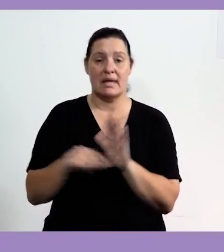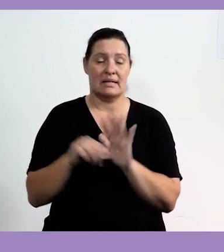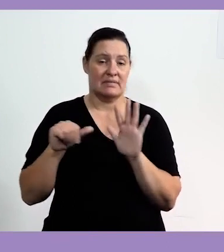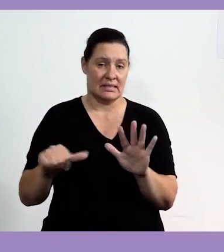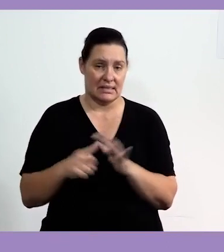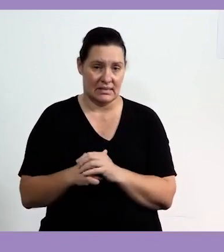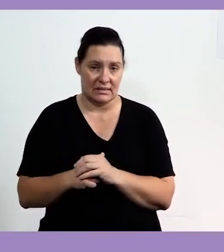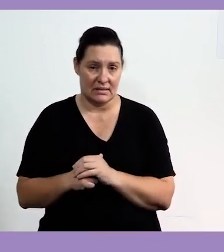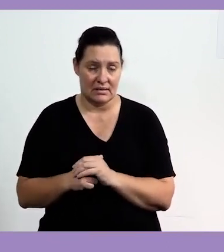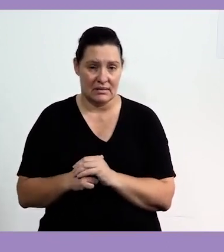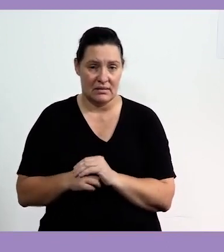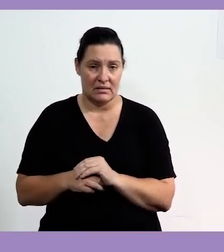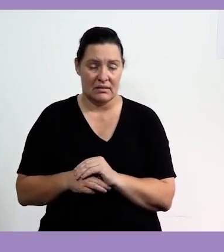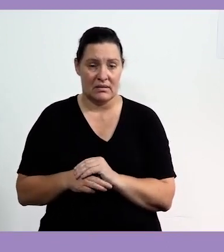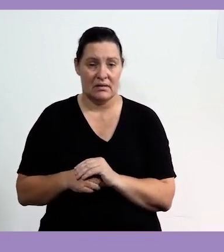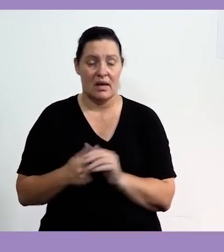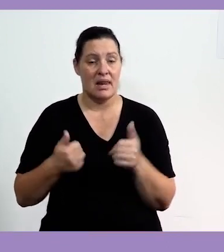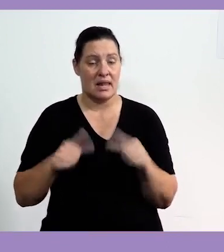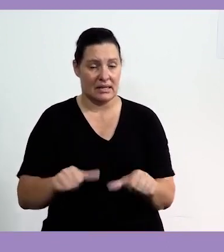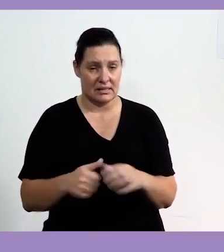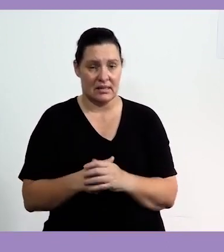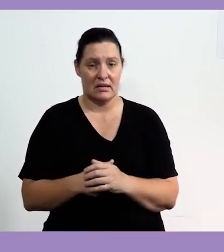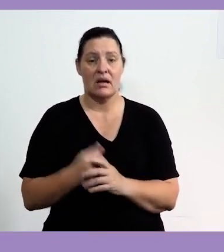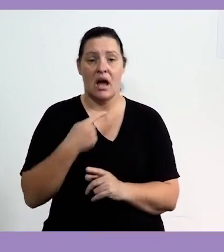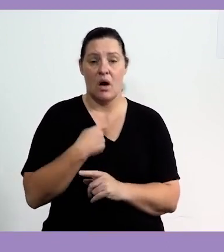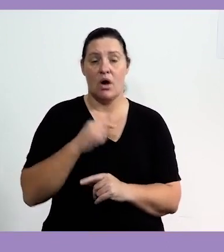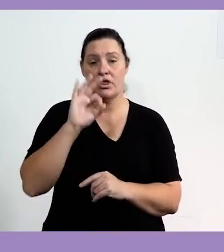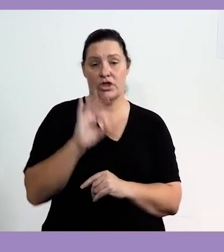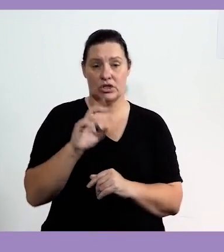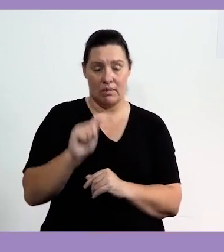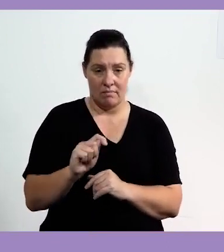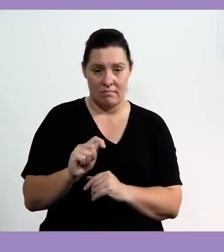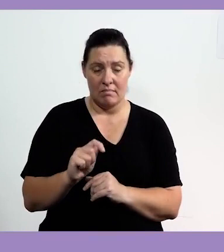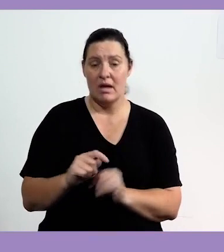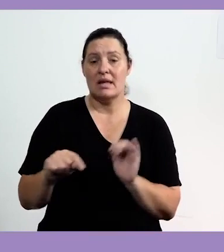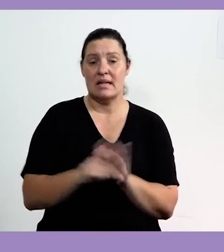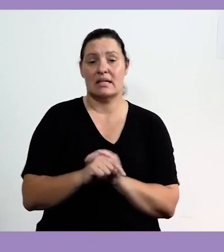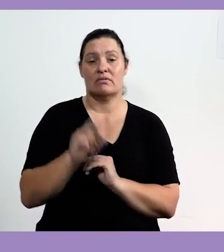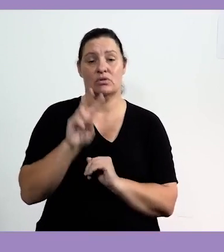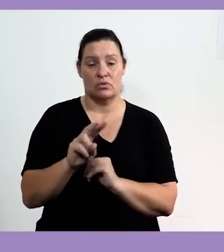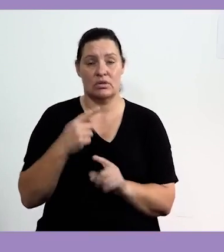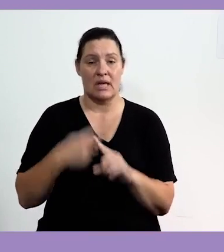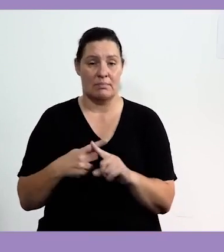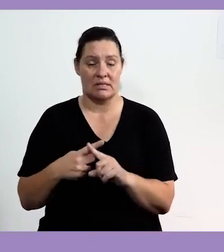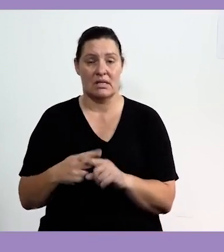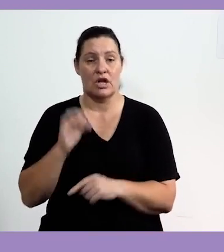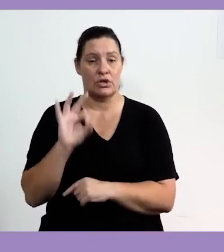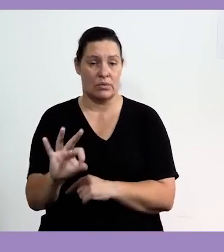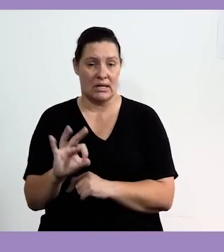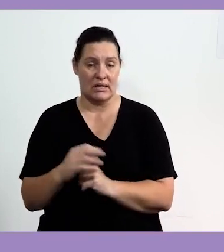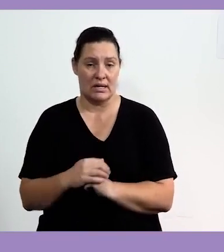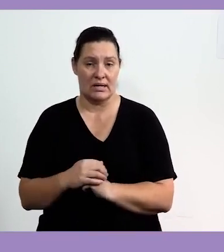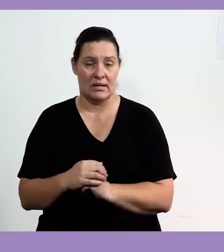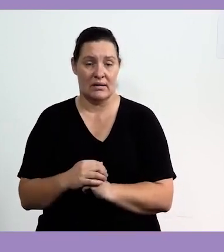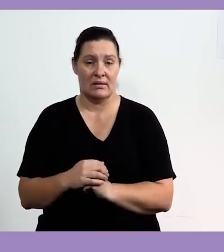us a negative 6. The next one, which is our third term, is going to be negative 2 multiplied